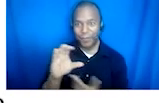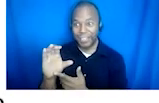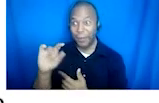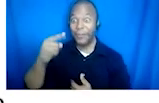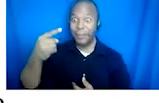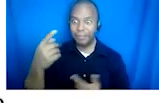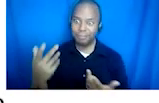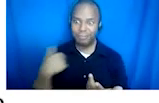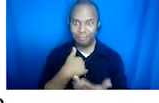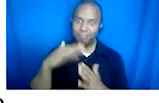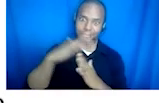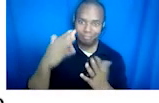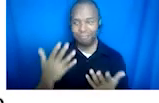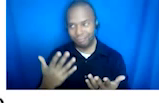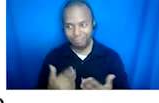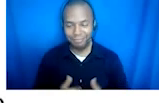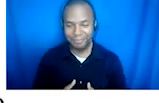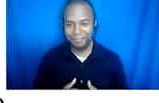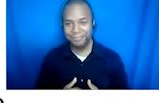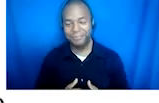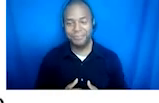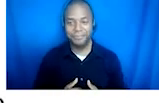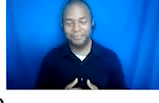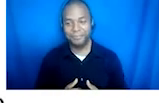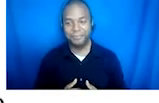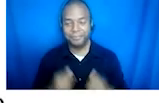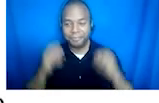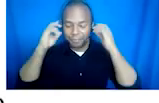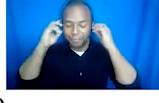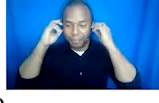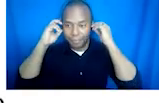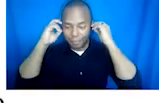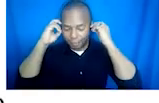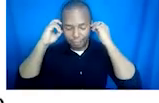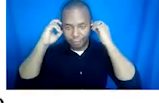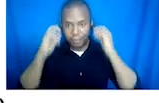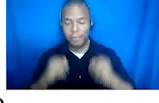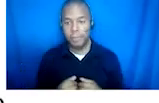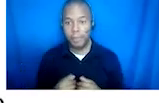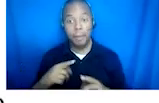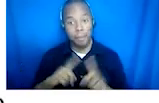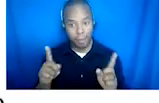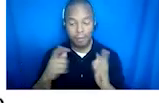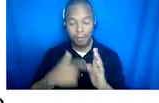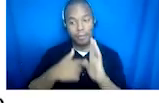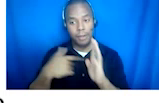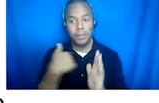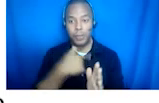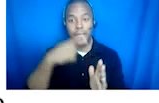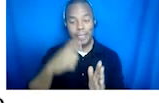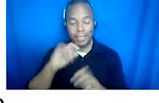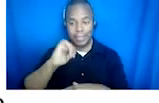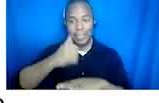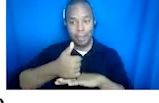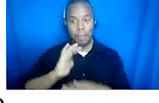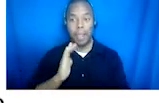number one, we're supposed to be first. What that takes is for us to have our own poker